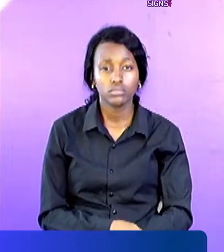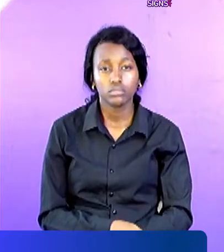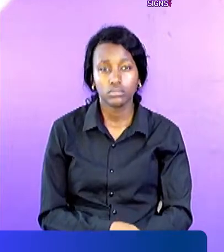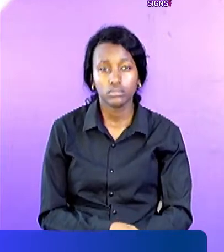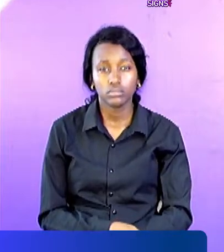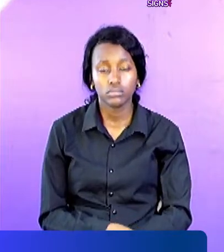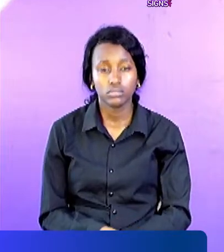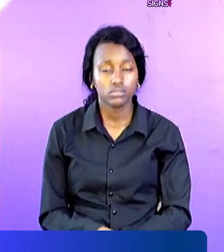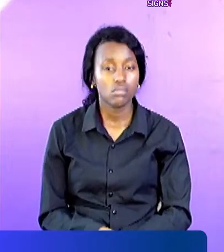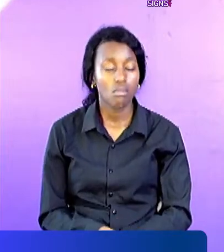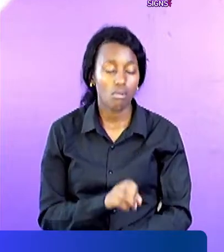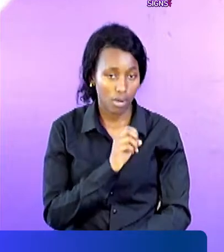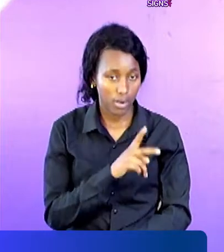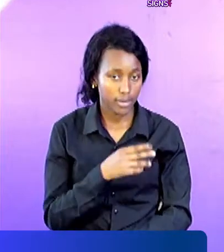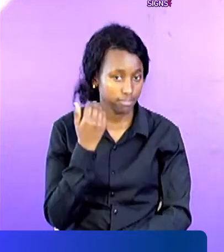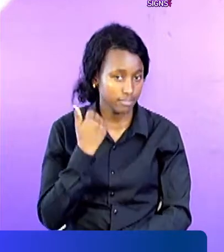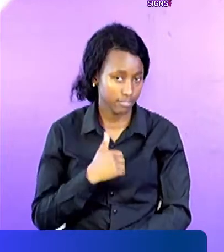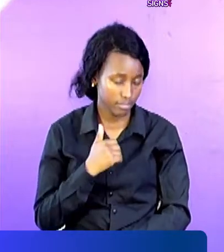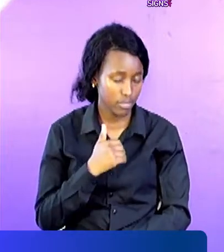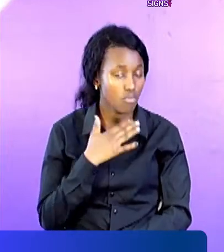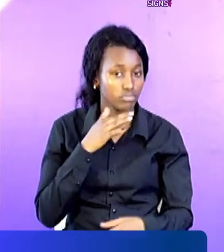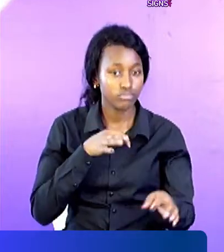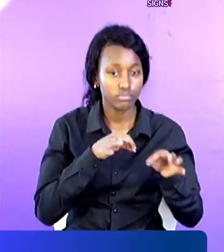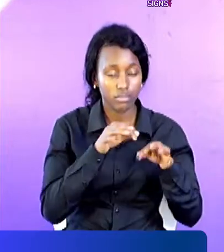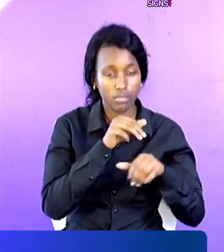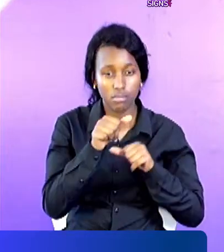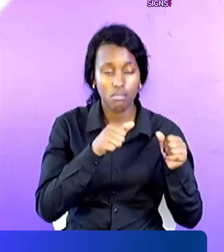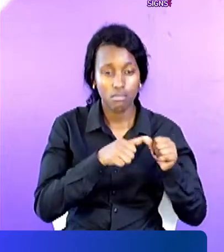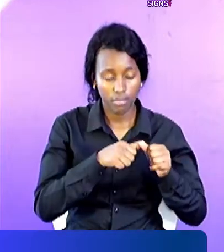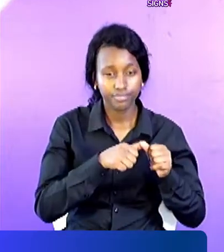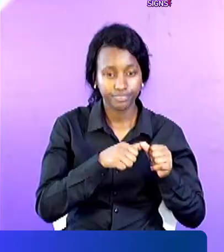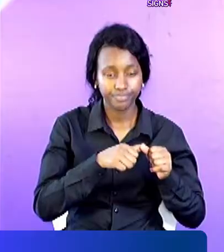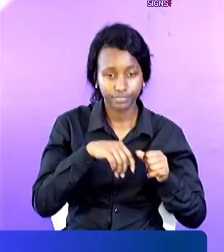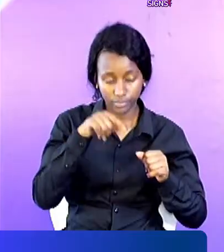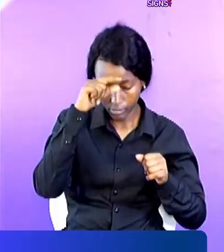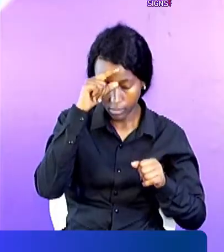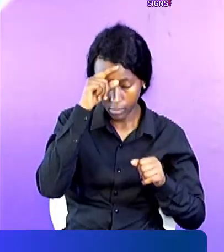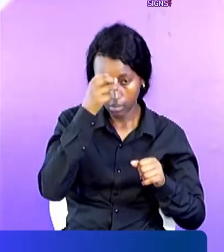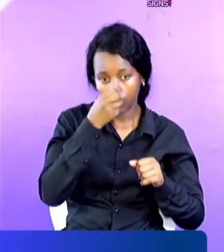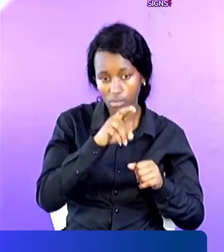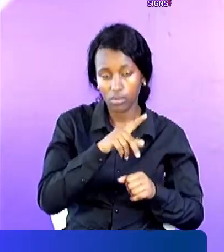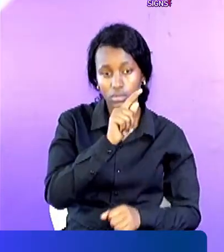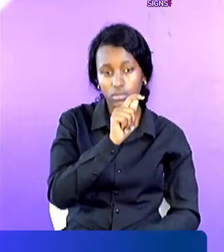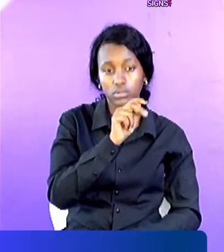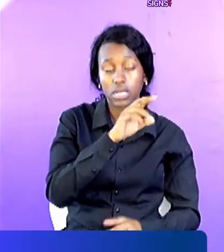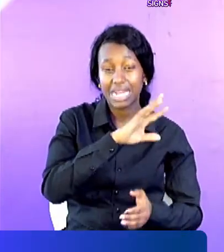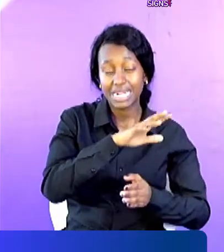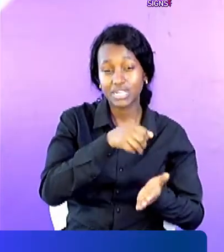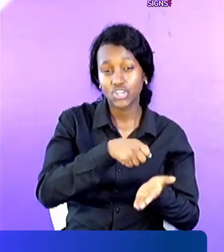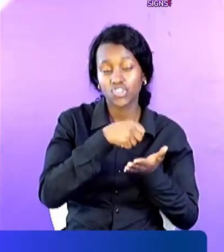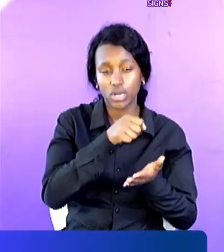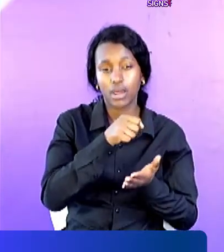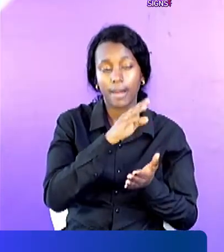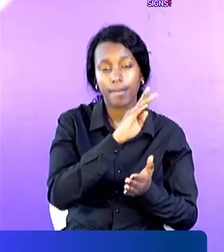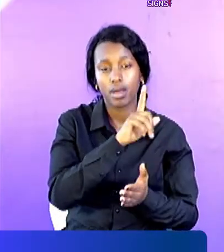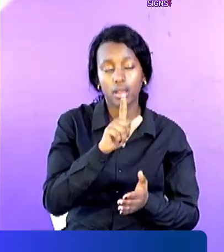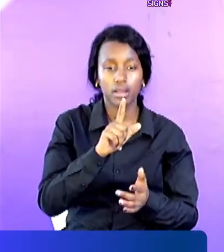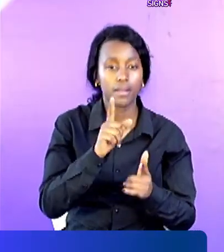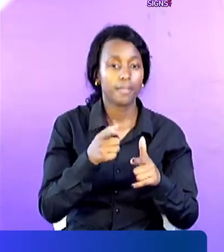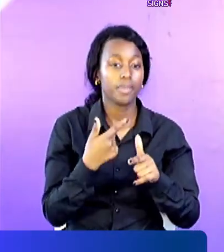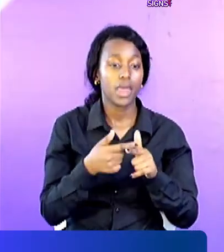start with the treasury bill. Treasury bill, then you go to bank deposits, slightly higher, then you go to commercial